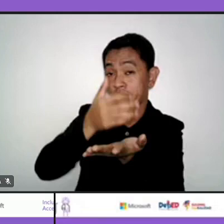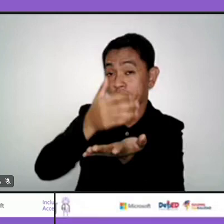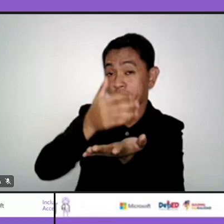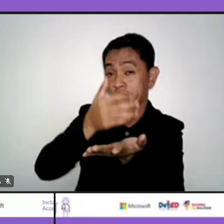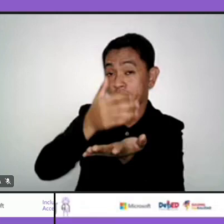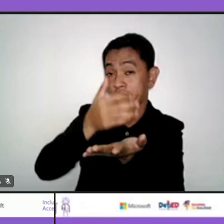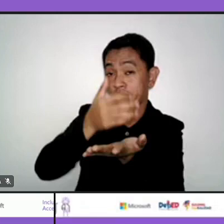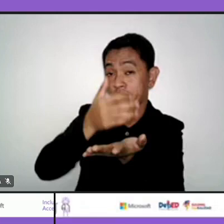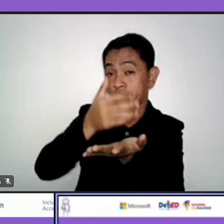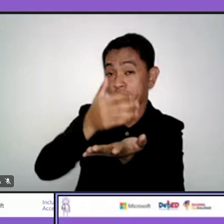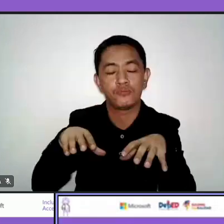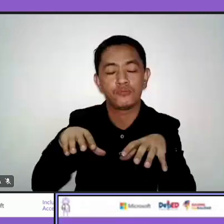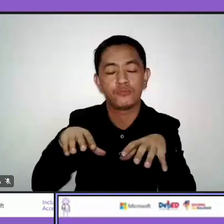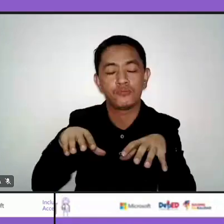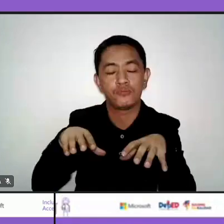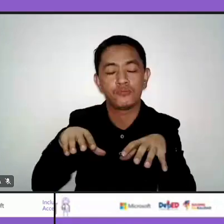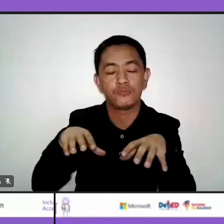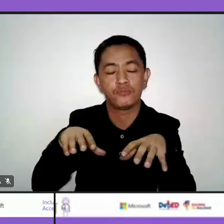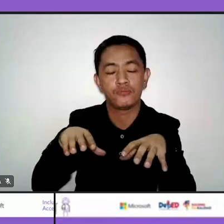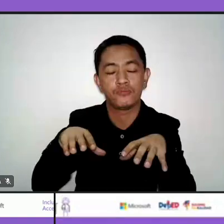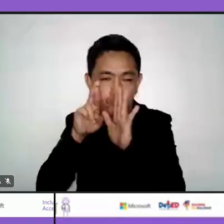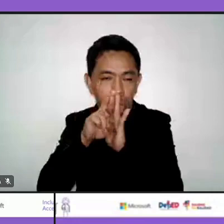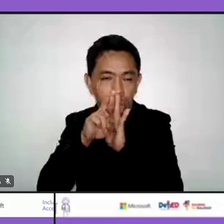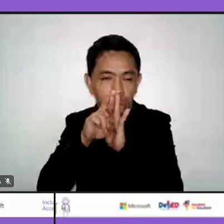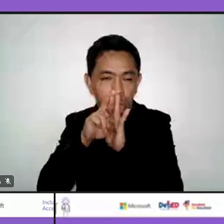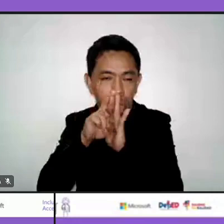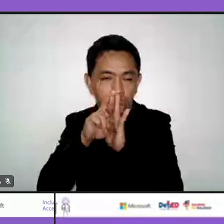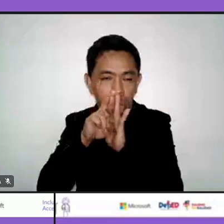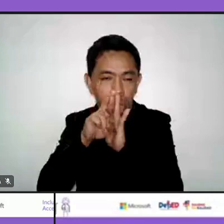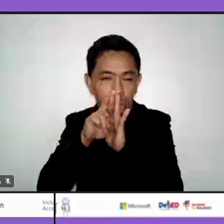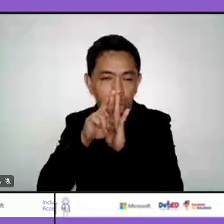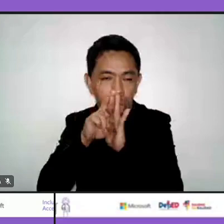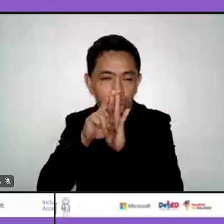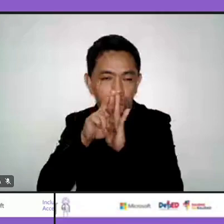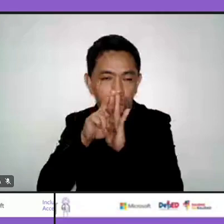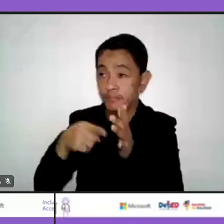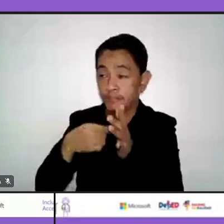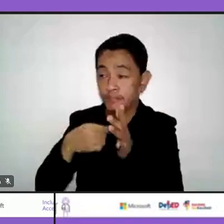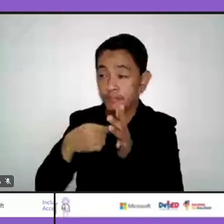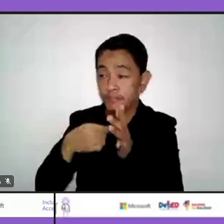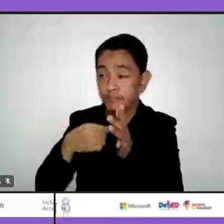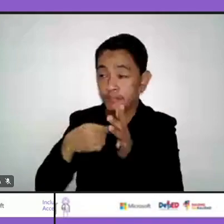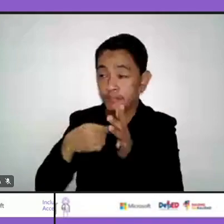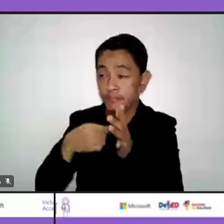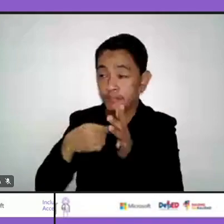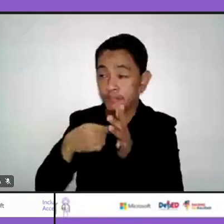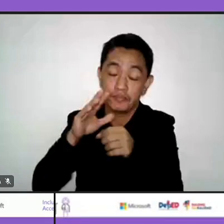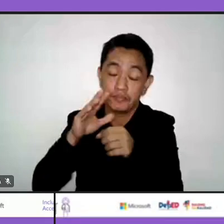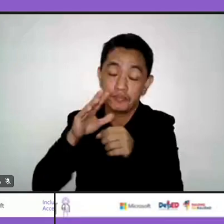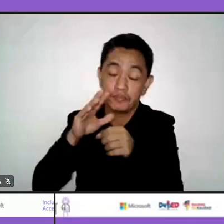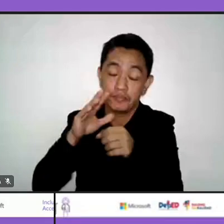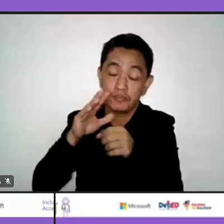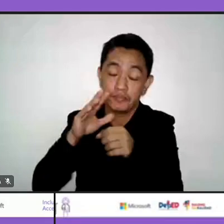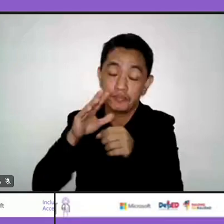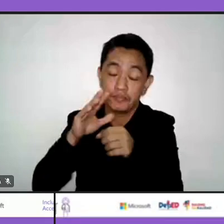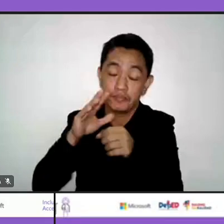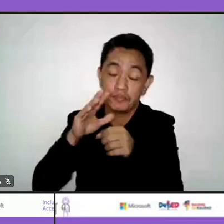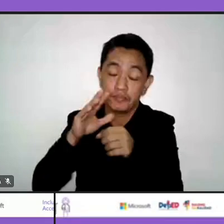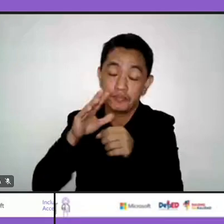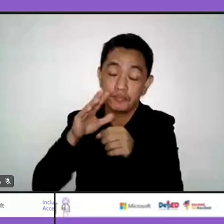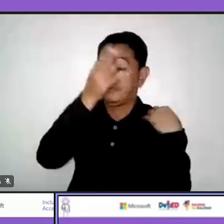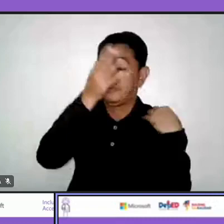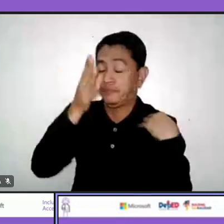helped our parents realize more about their active role sa education ng kanilang mga anak. Yung minsan nga,